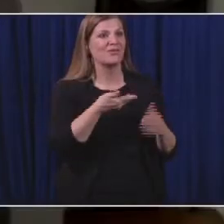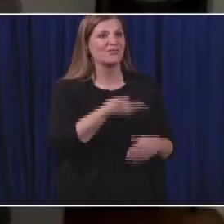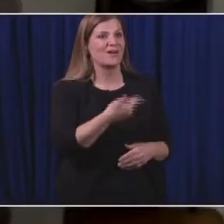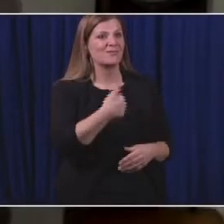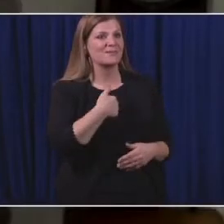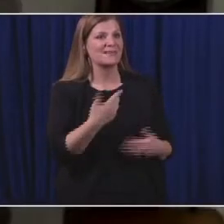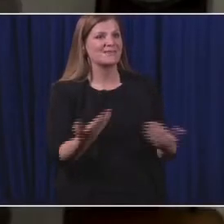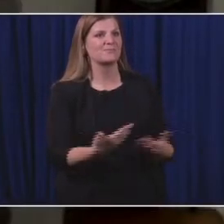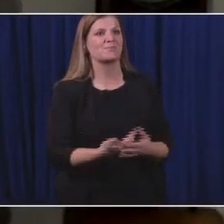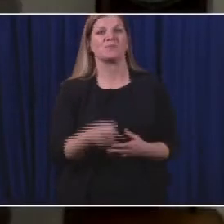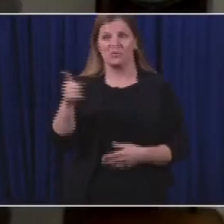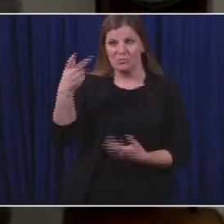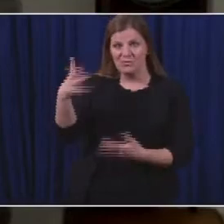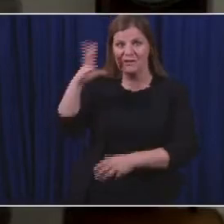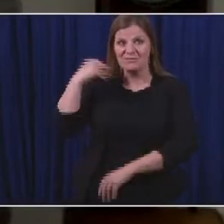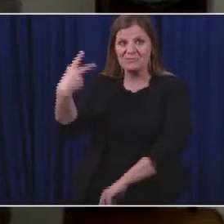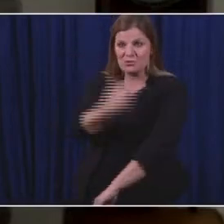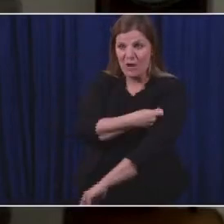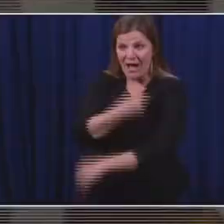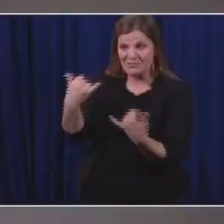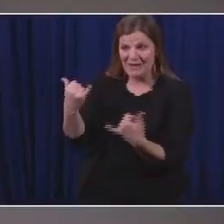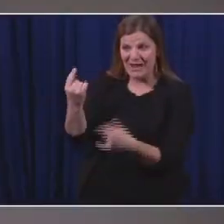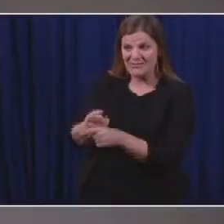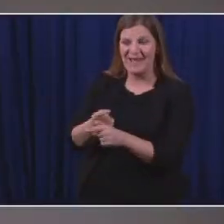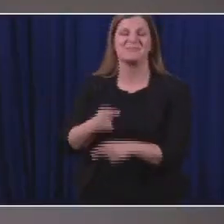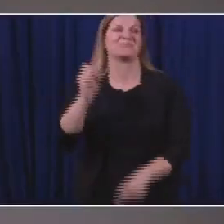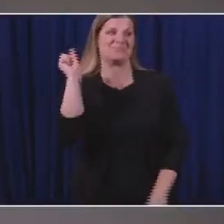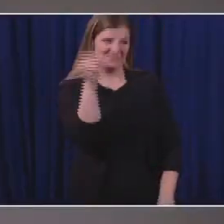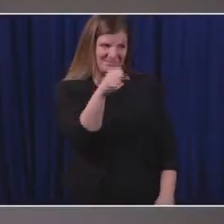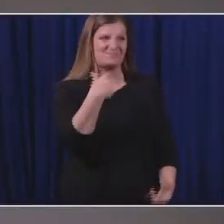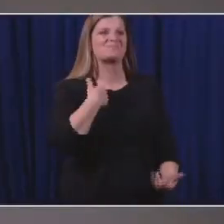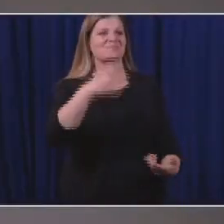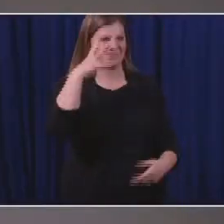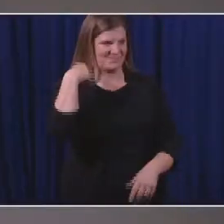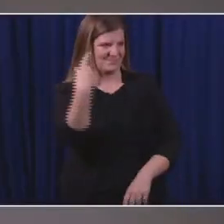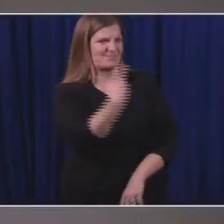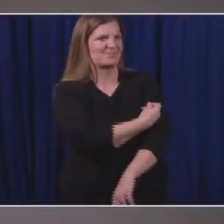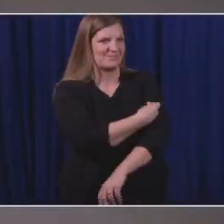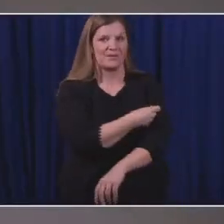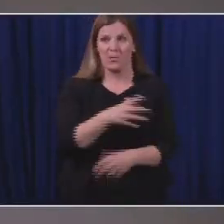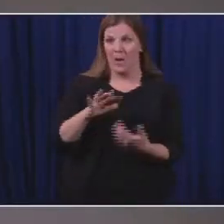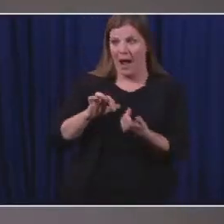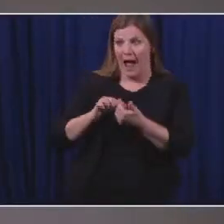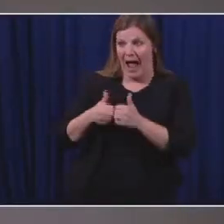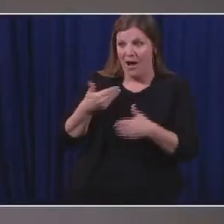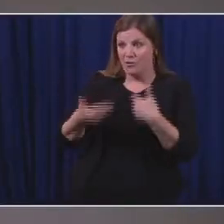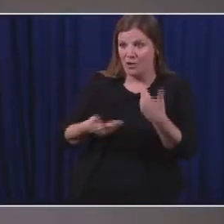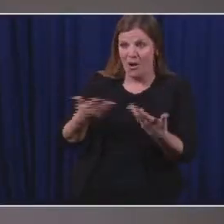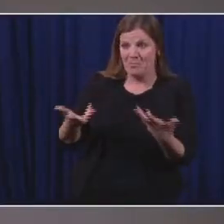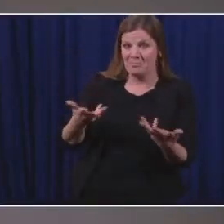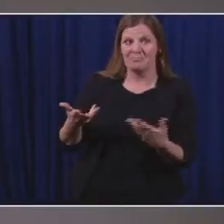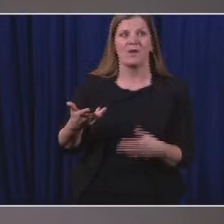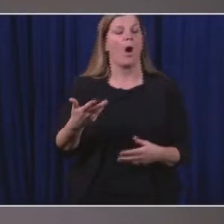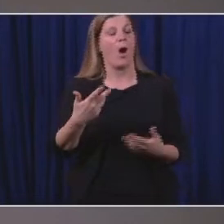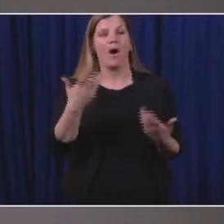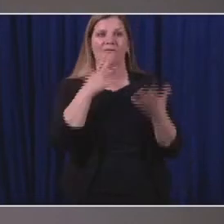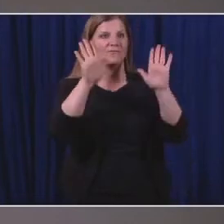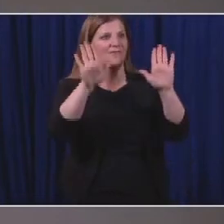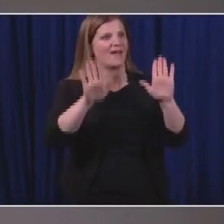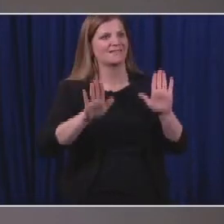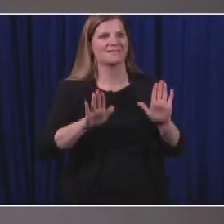you got a shot today, huh? I did. I got a shot today. Yeah? How'd it go? It went